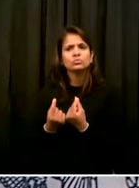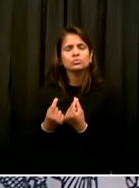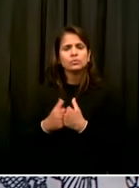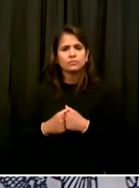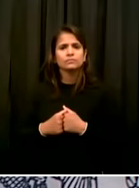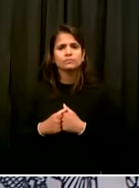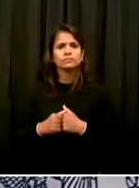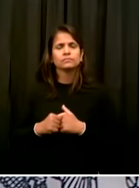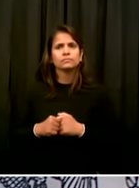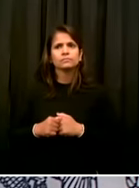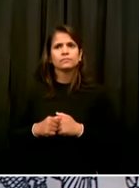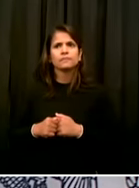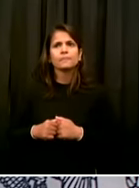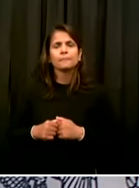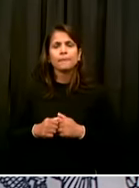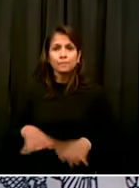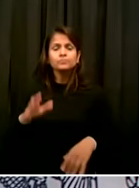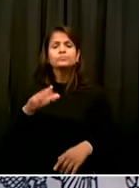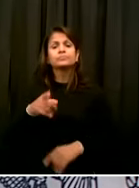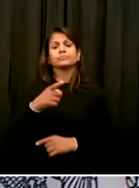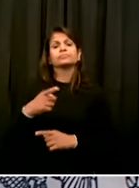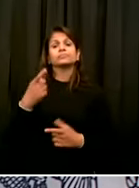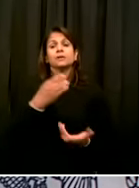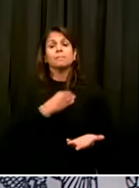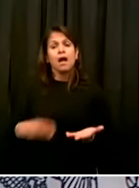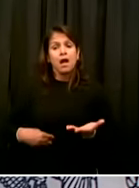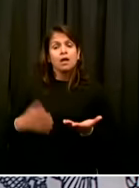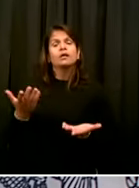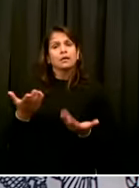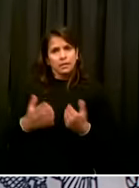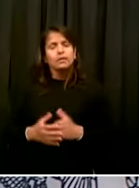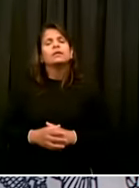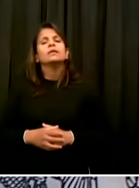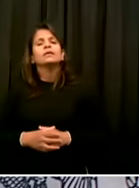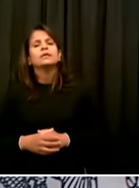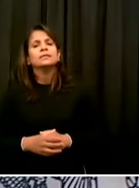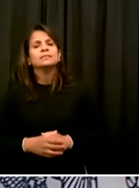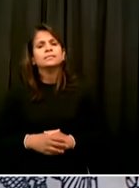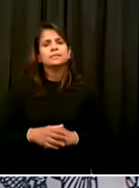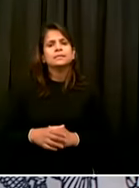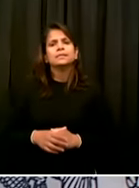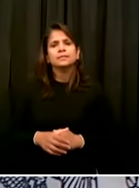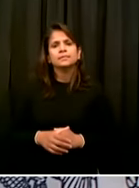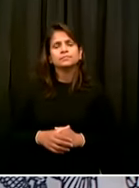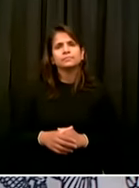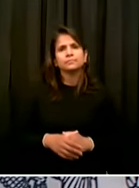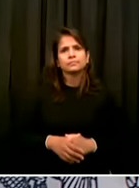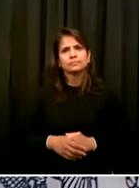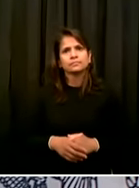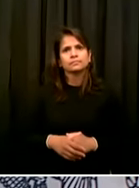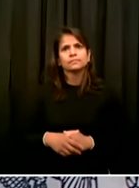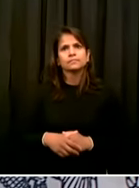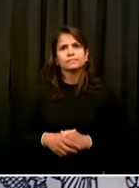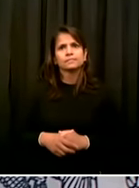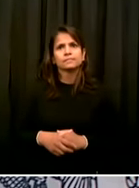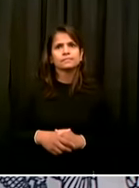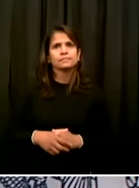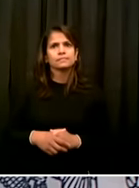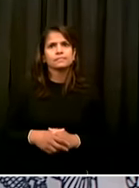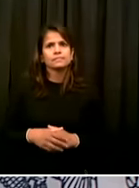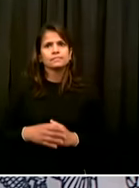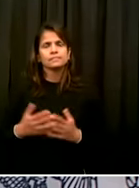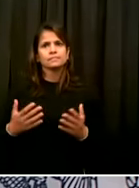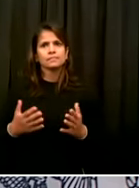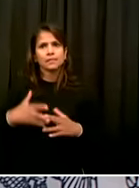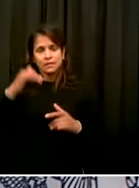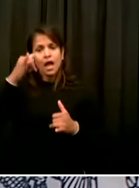has always been that the Parks Department has tried to do a lot with the resources they had. And